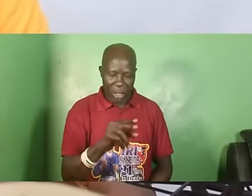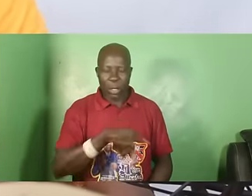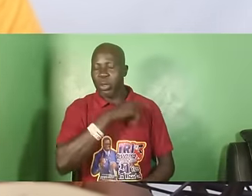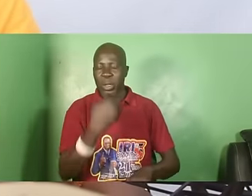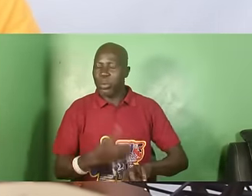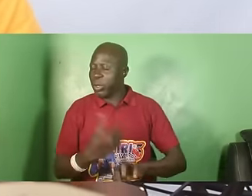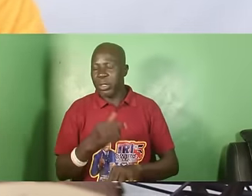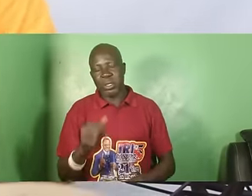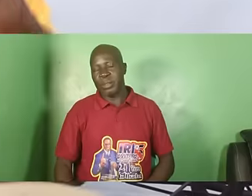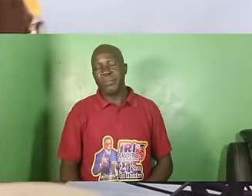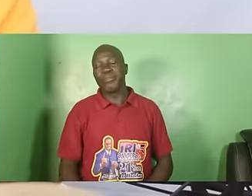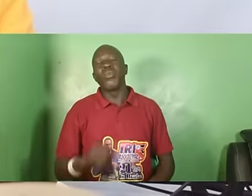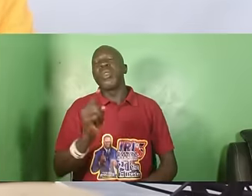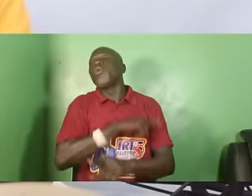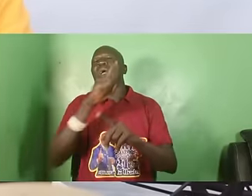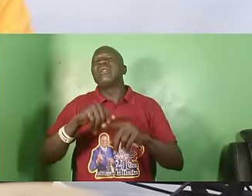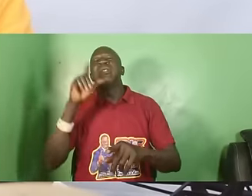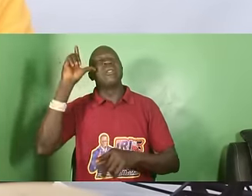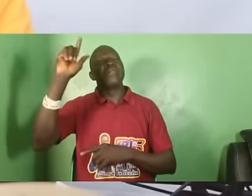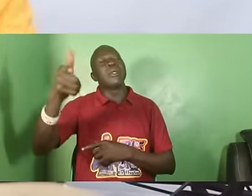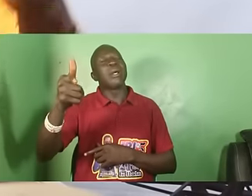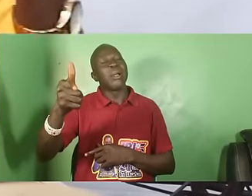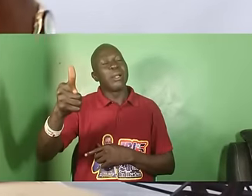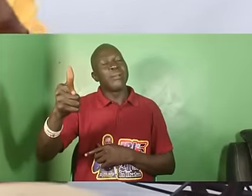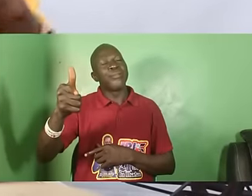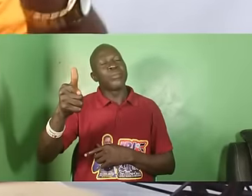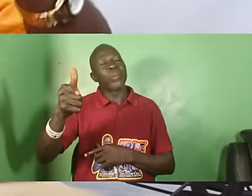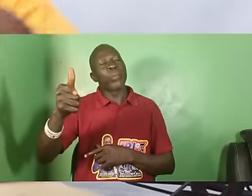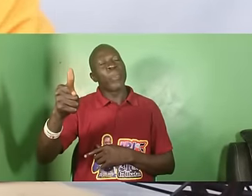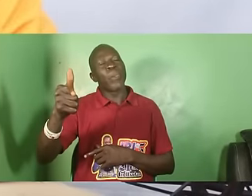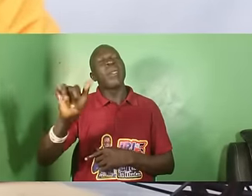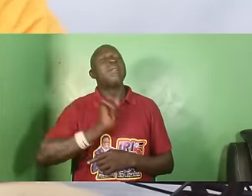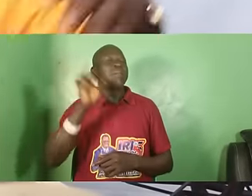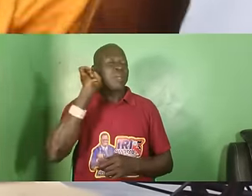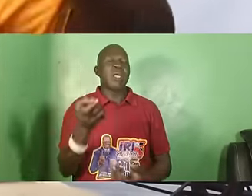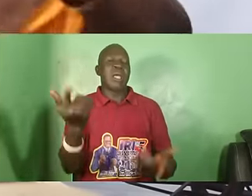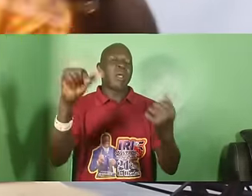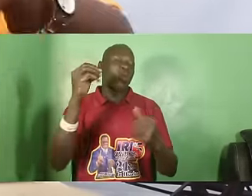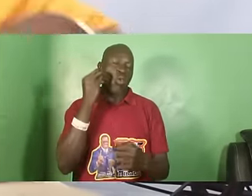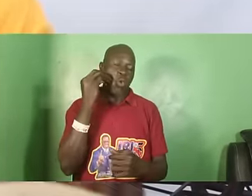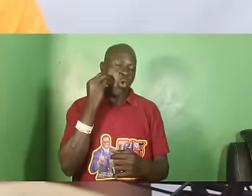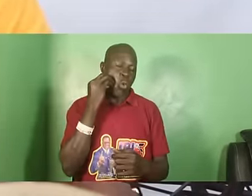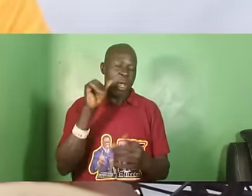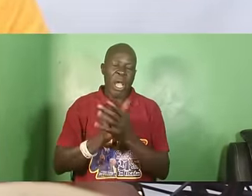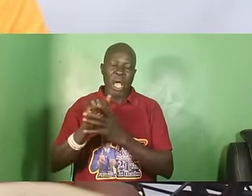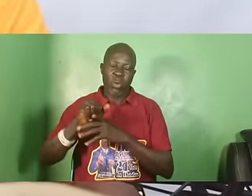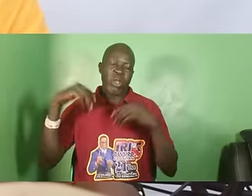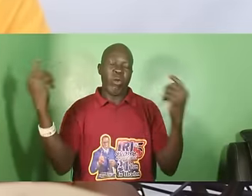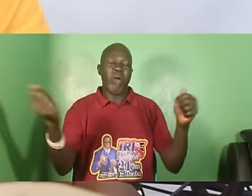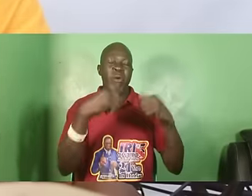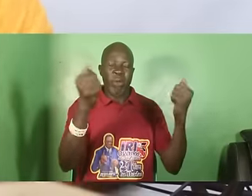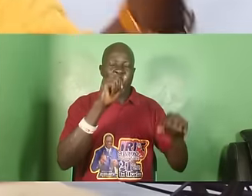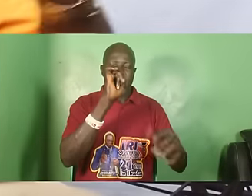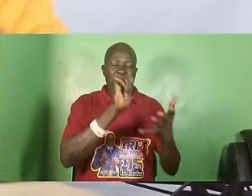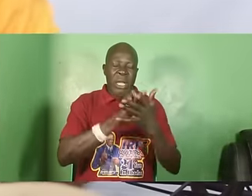this is where the thing is stopped. Name that wire. Later. One was late. One was late. They came home. One Syrian boy. They were doing one festive